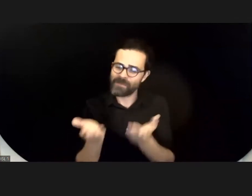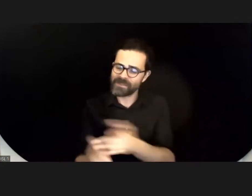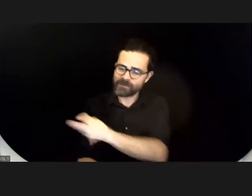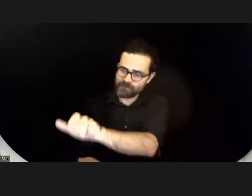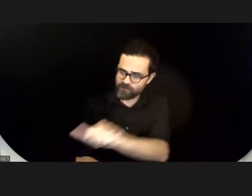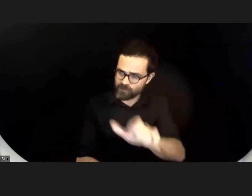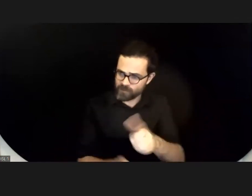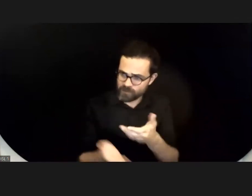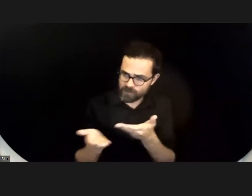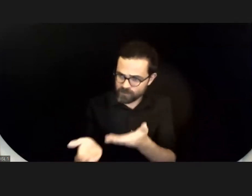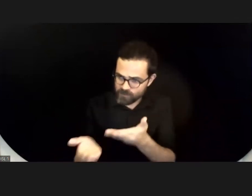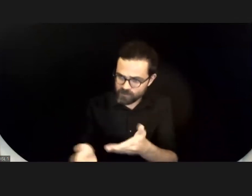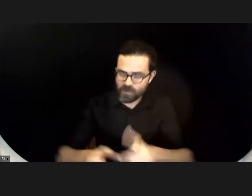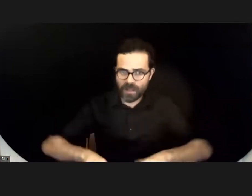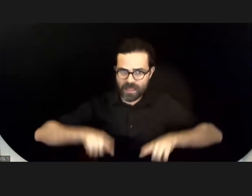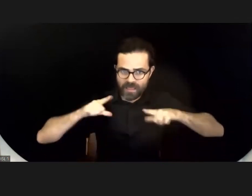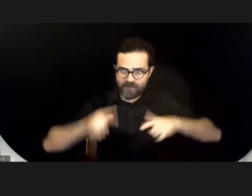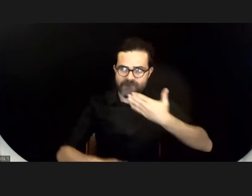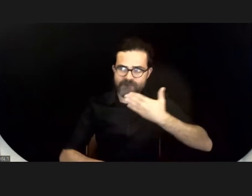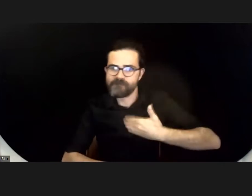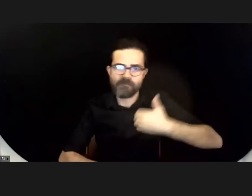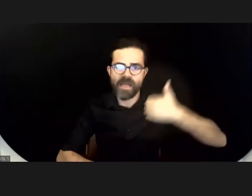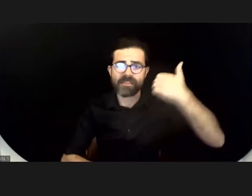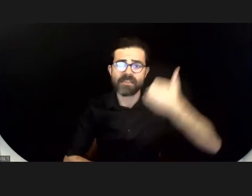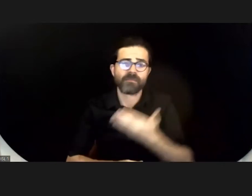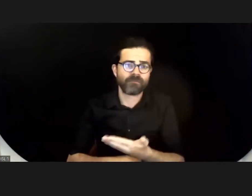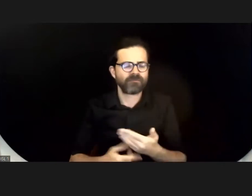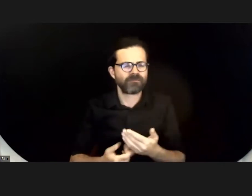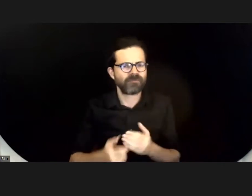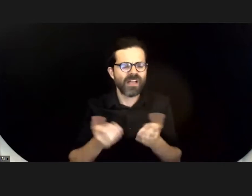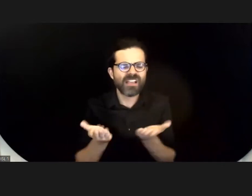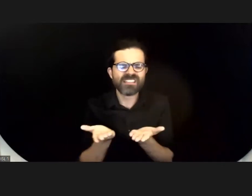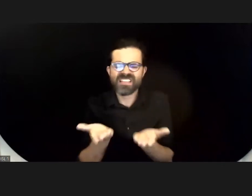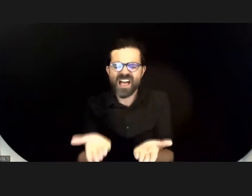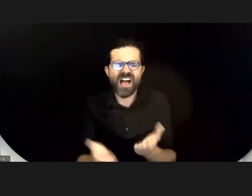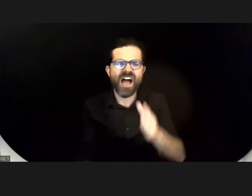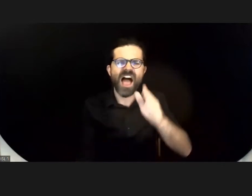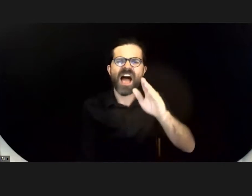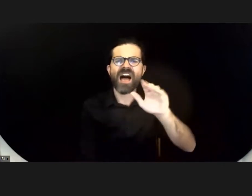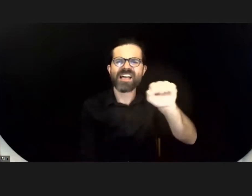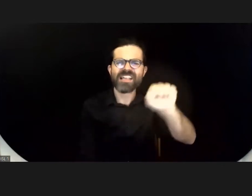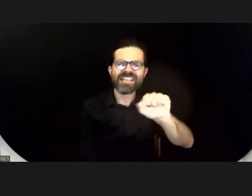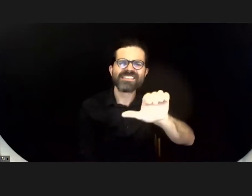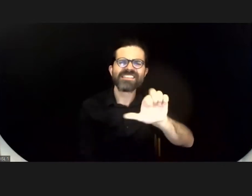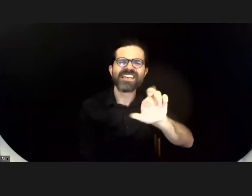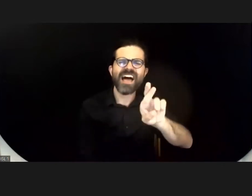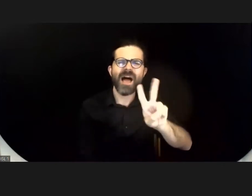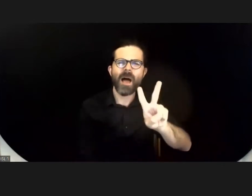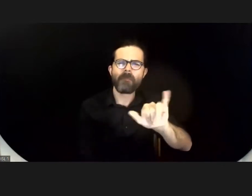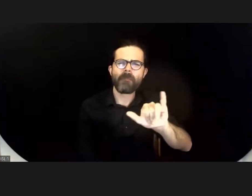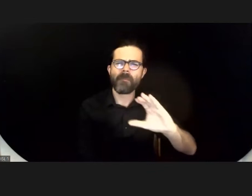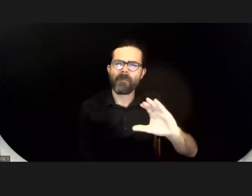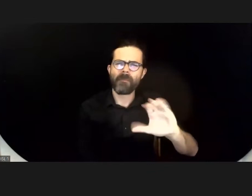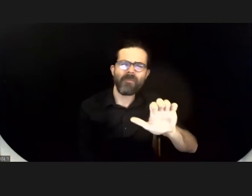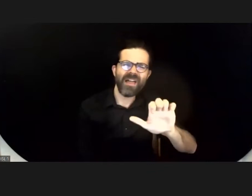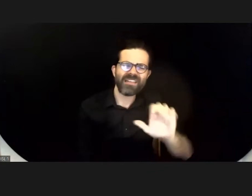the definition of a service? I often use a very simple definition. A